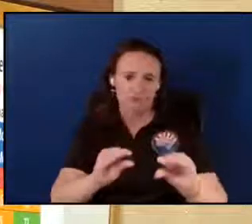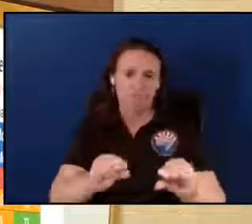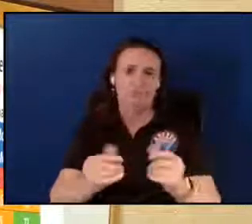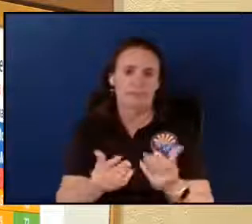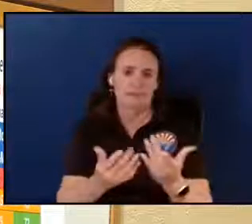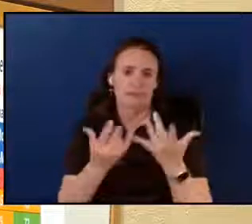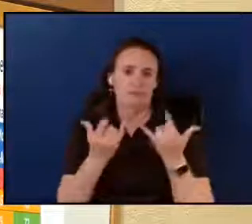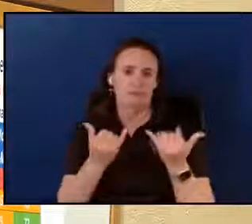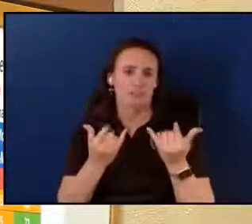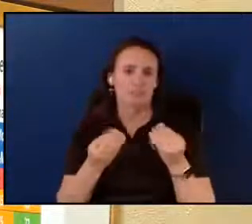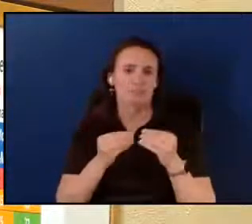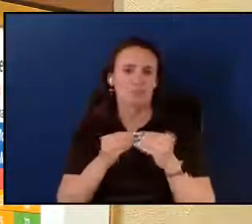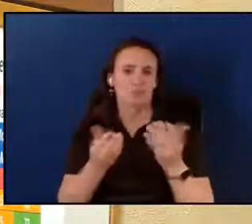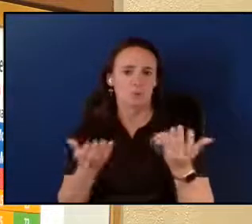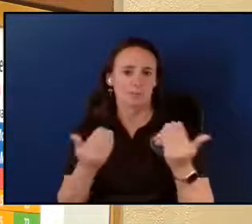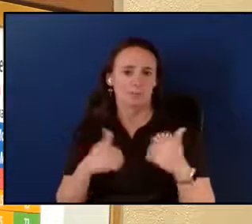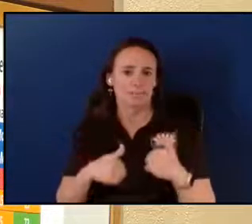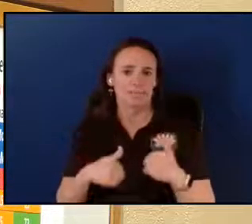Thank you.